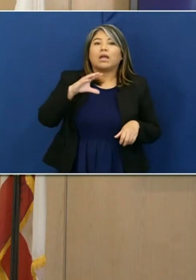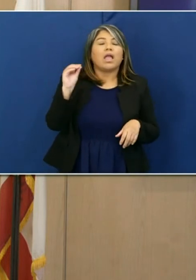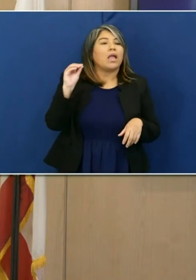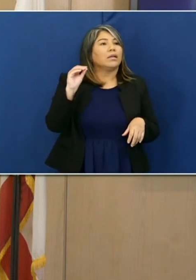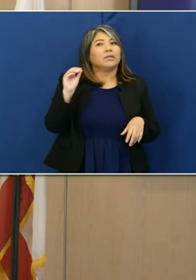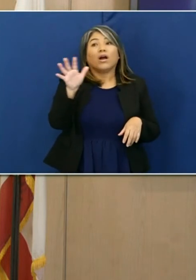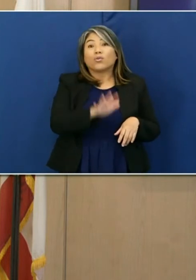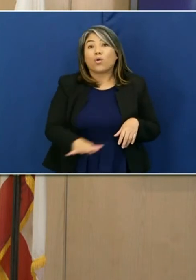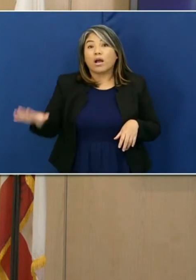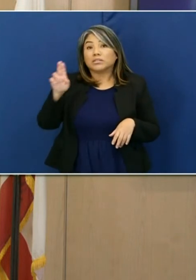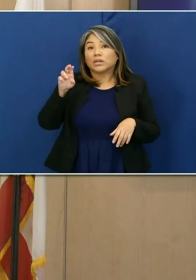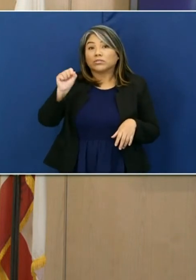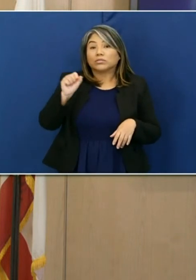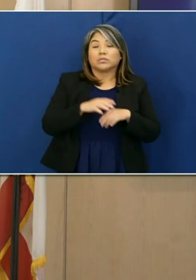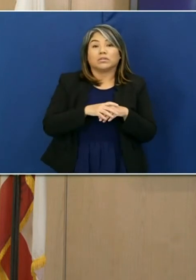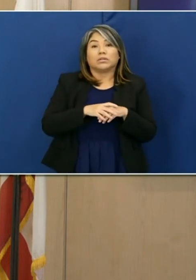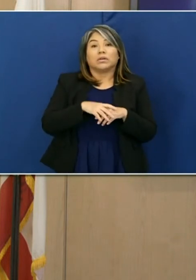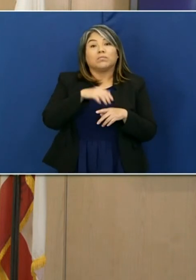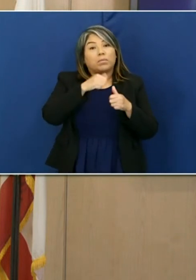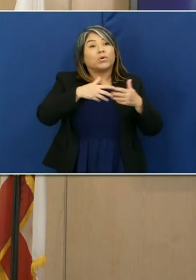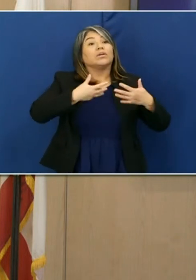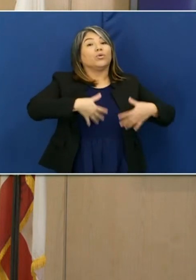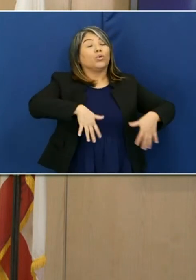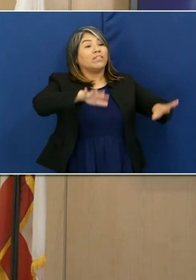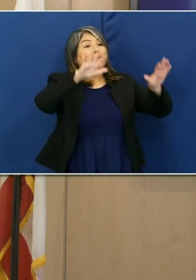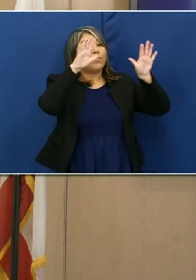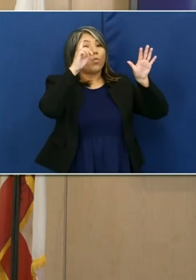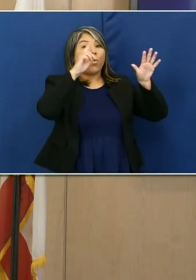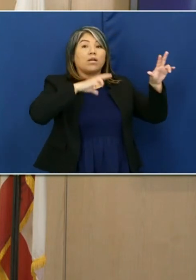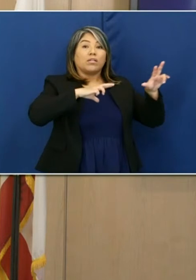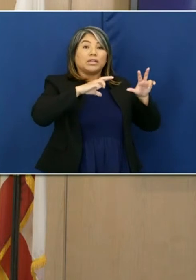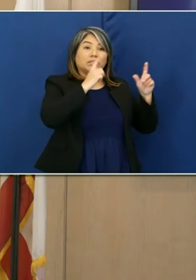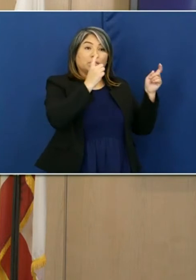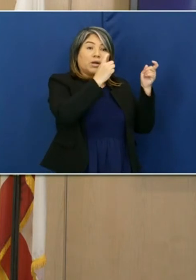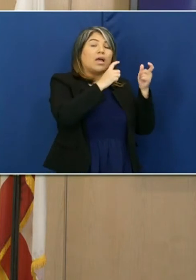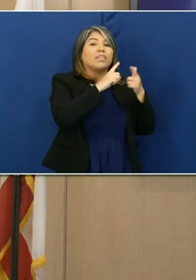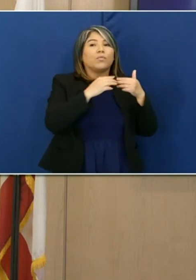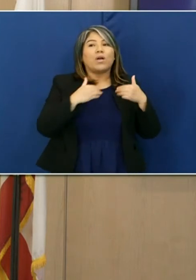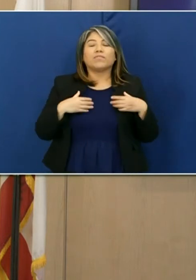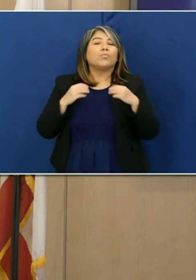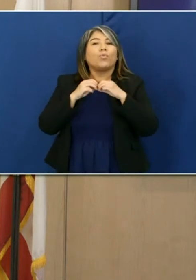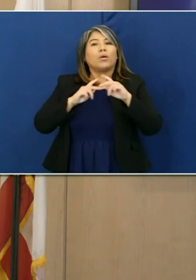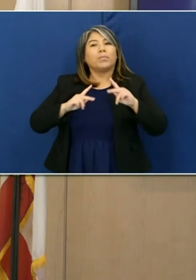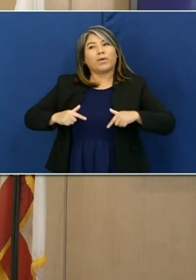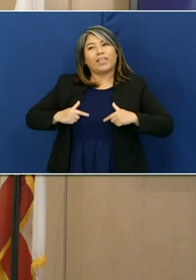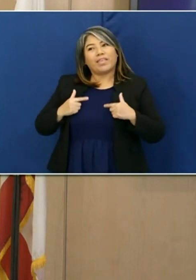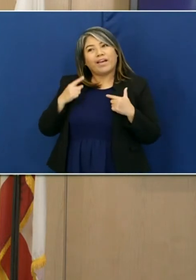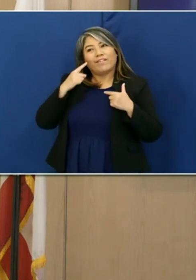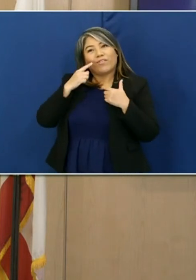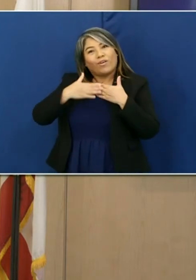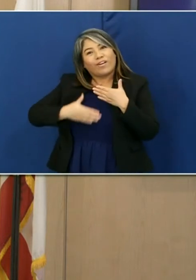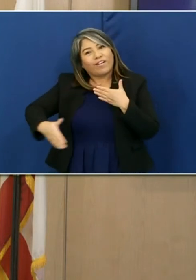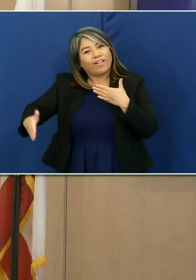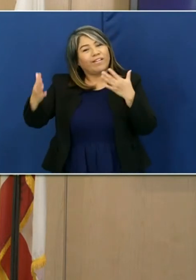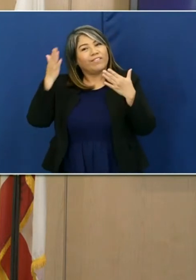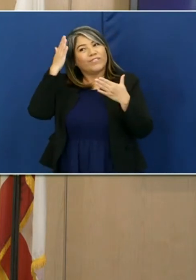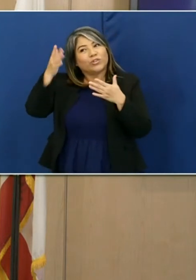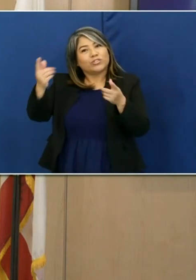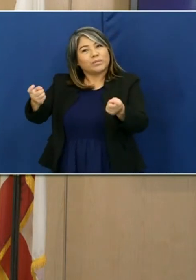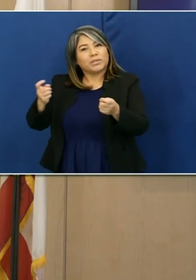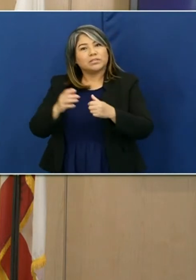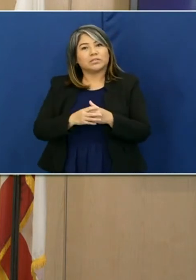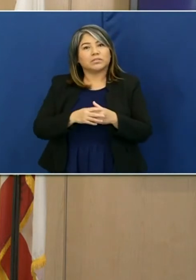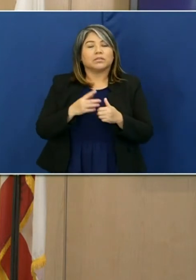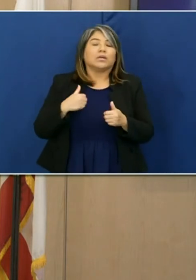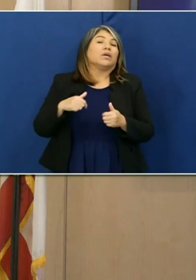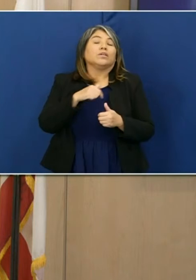just recognize it's giving up one holiday celebration so that we can have more people around for future celebrations. As it relates to enforcement, we